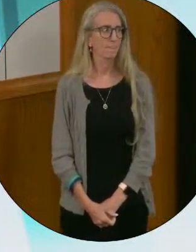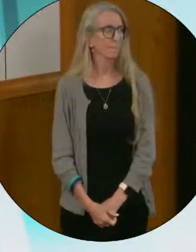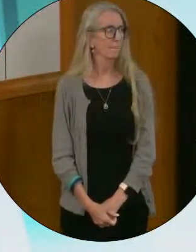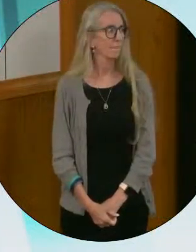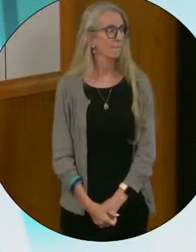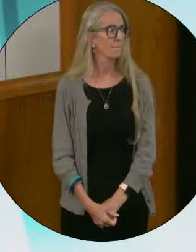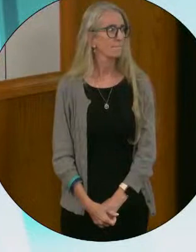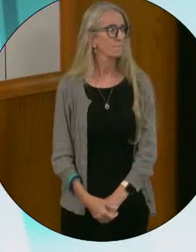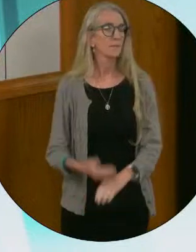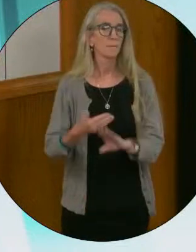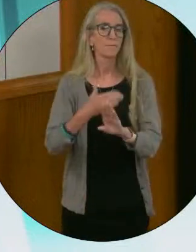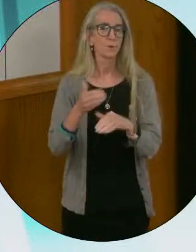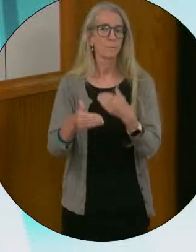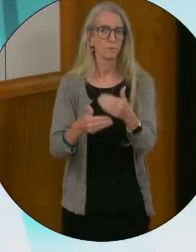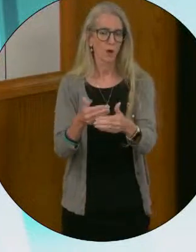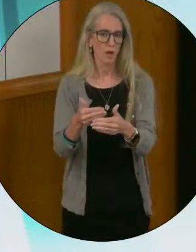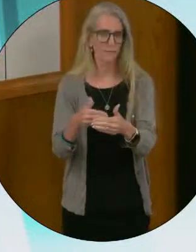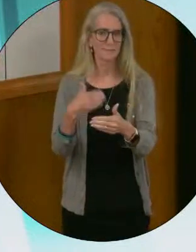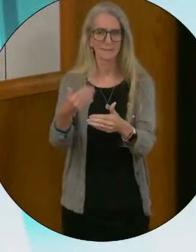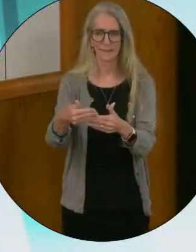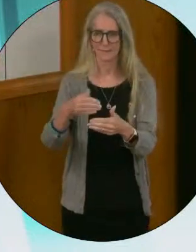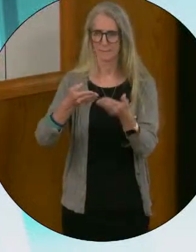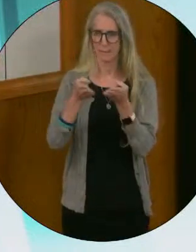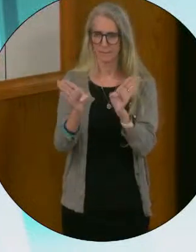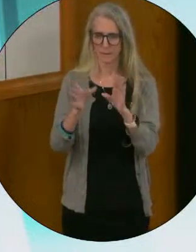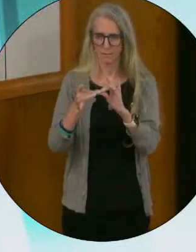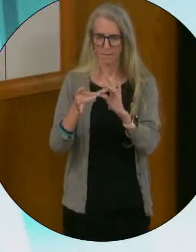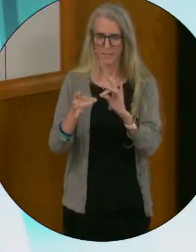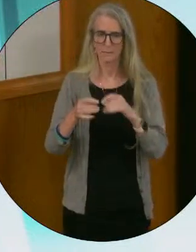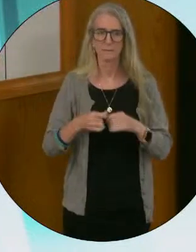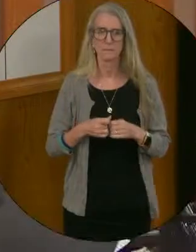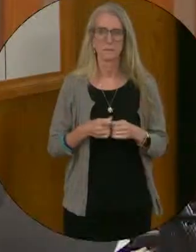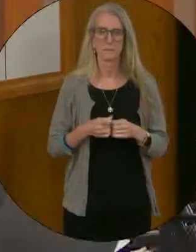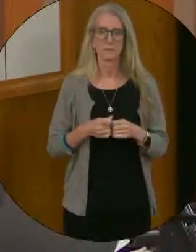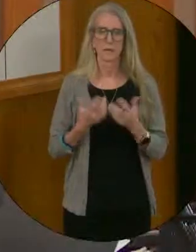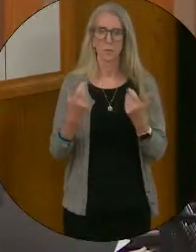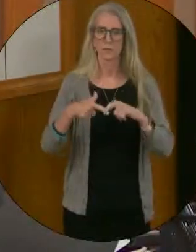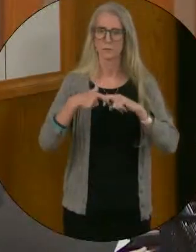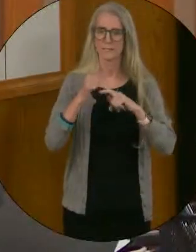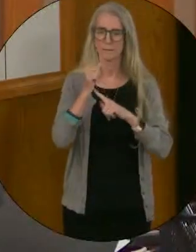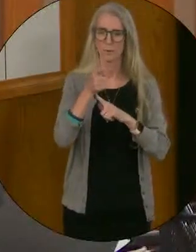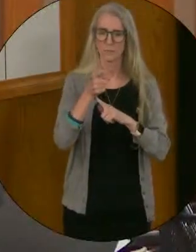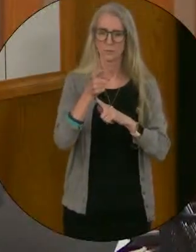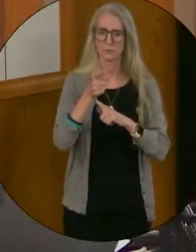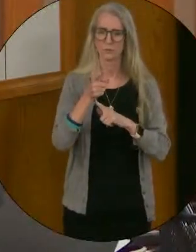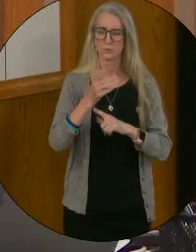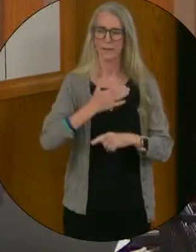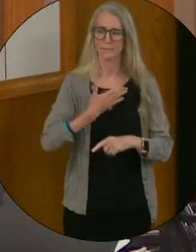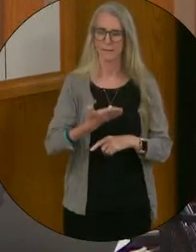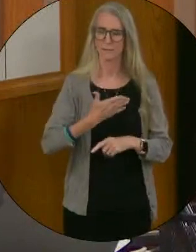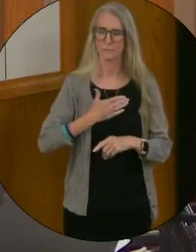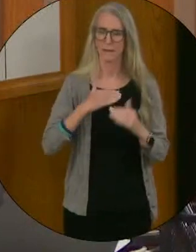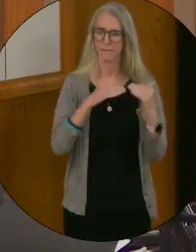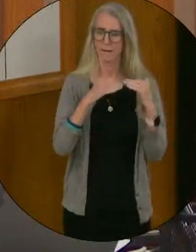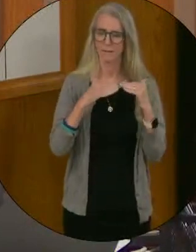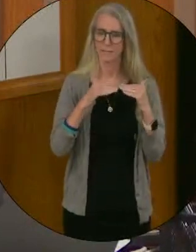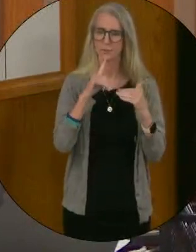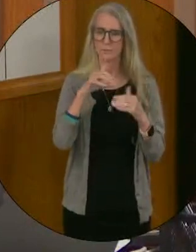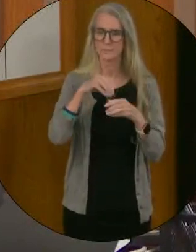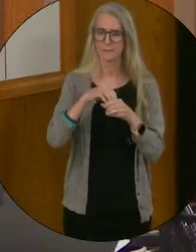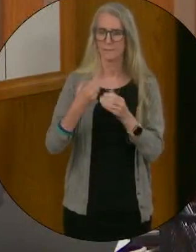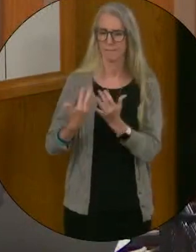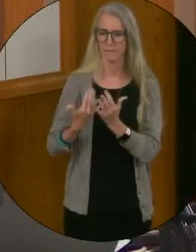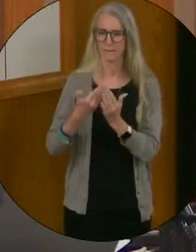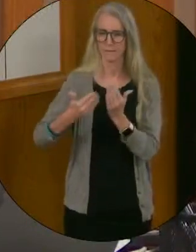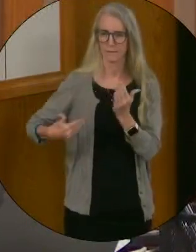Before I move on to the next public comment, I just want to take a moment to acknowledge my colleague who is in the queue, and I